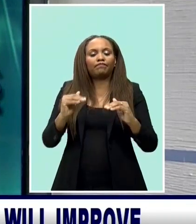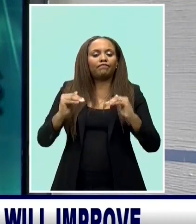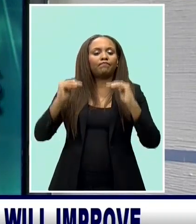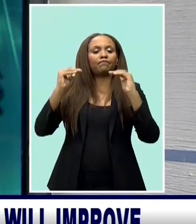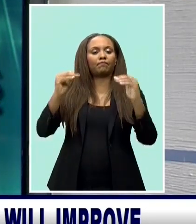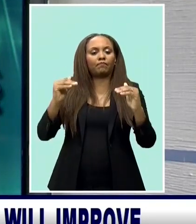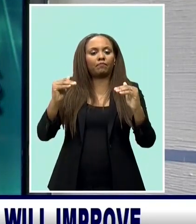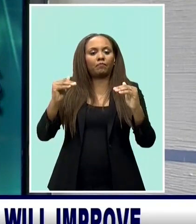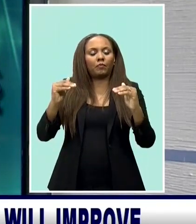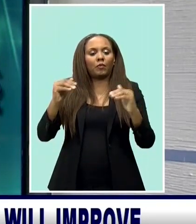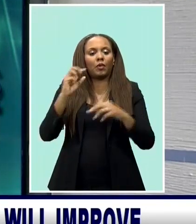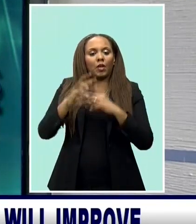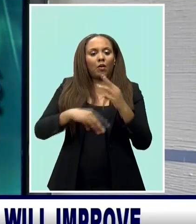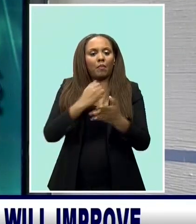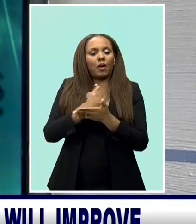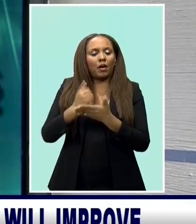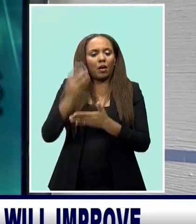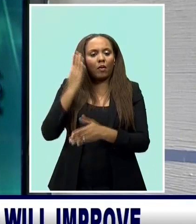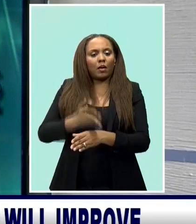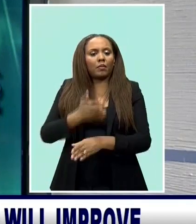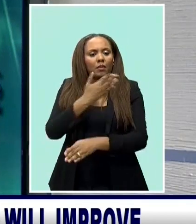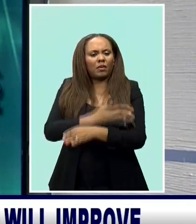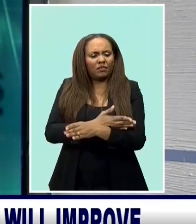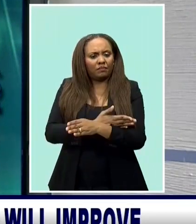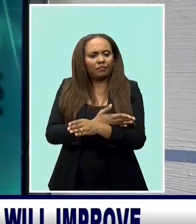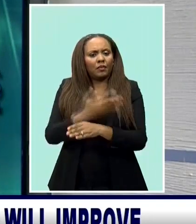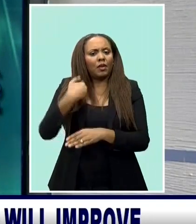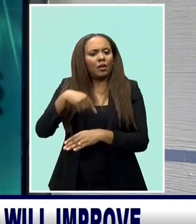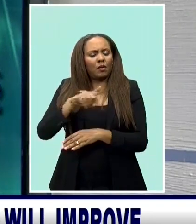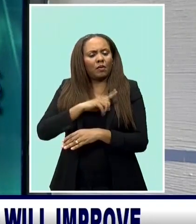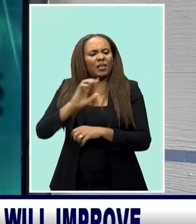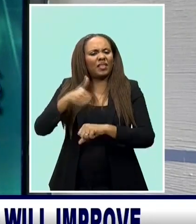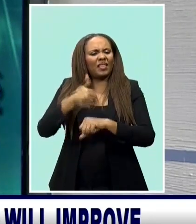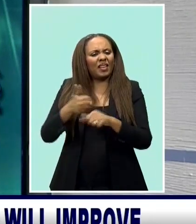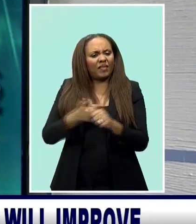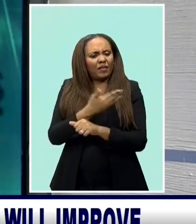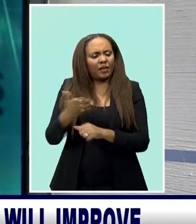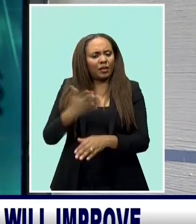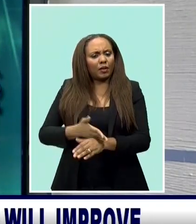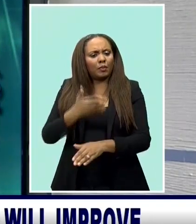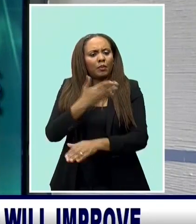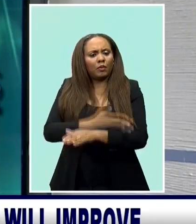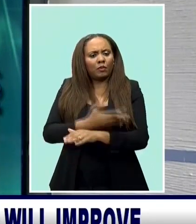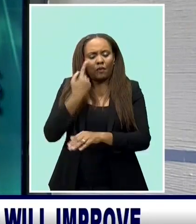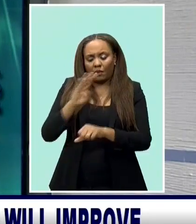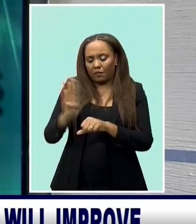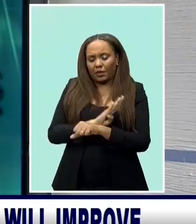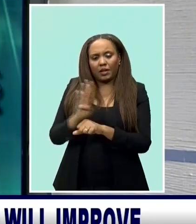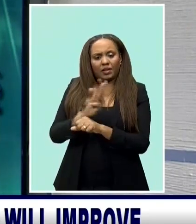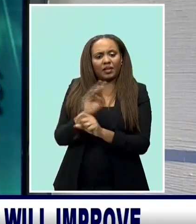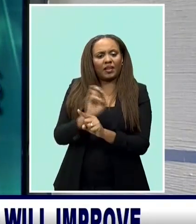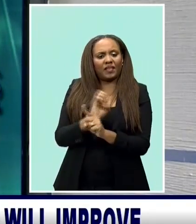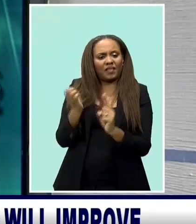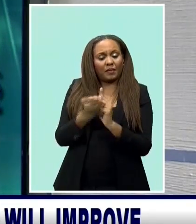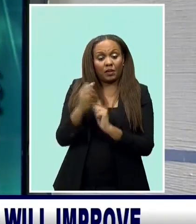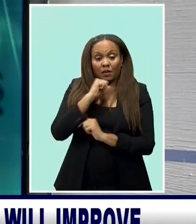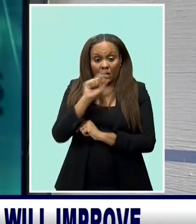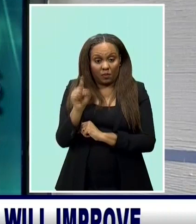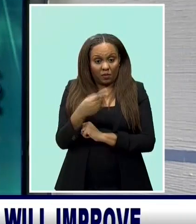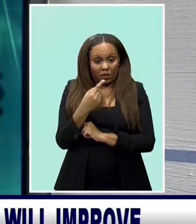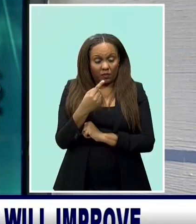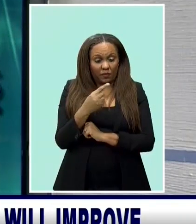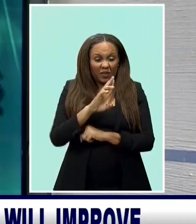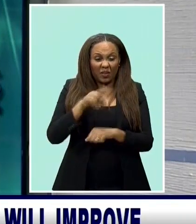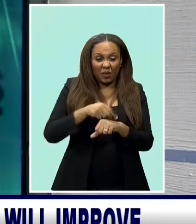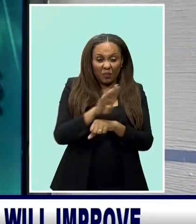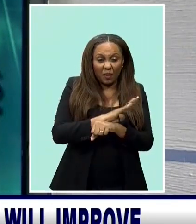says government has been putting the necessary measures in place to ensure there's improvement in the business environment, not only for the average Barbadian, but